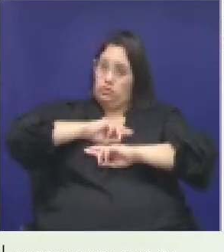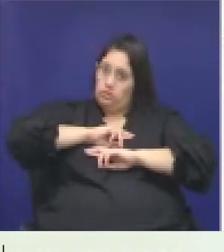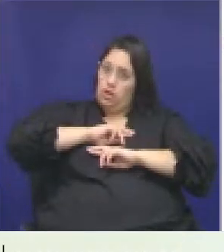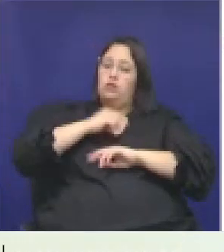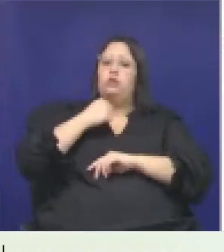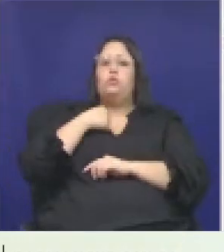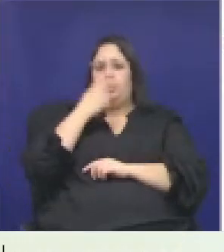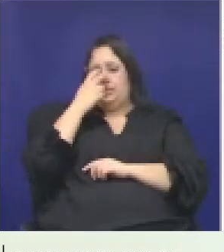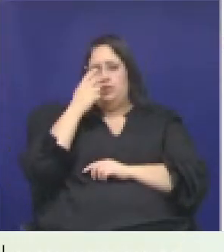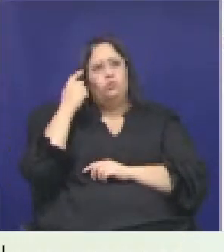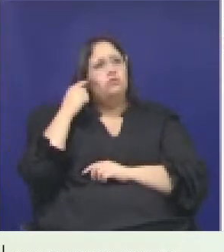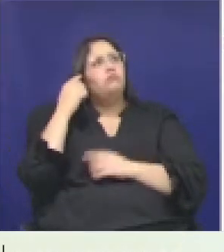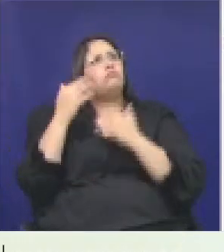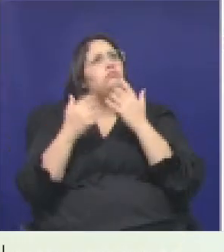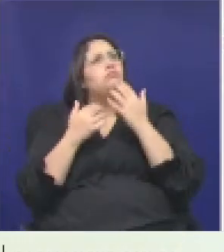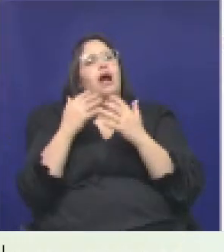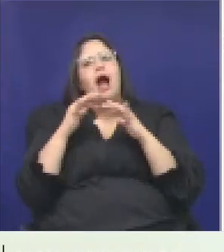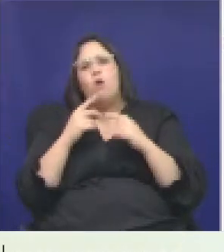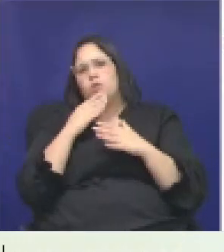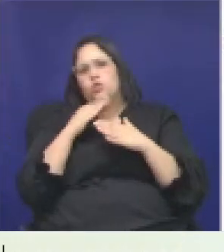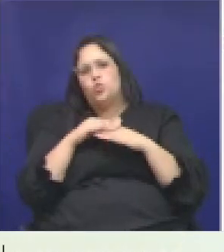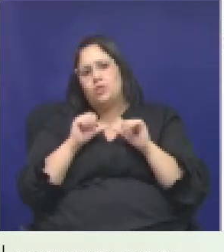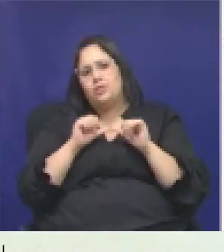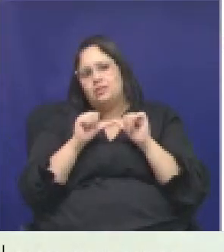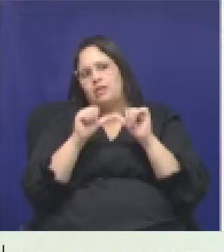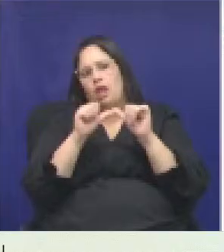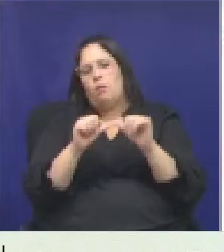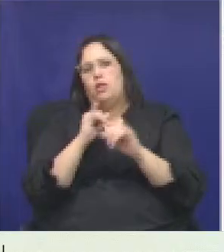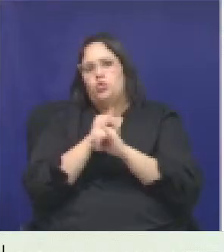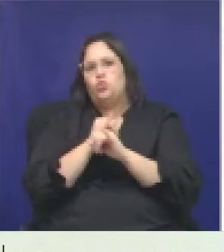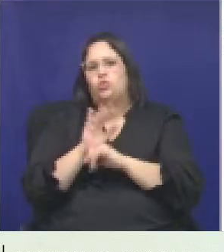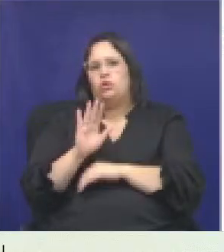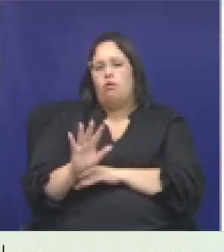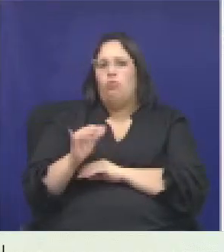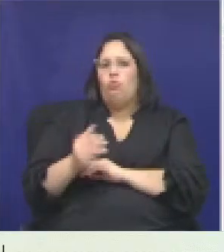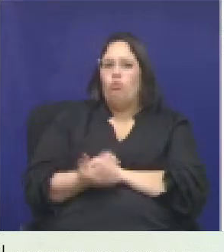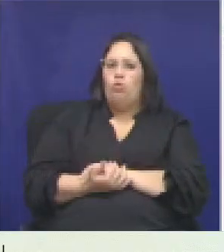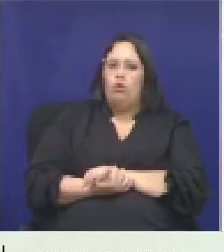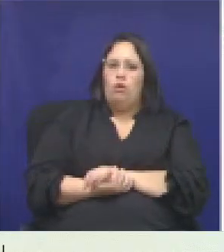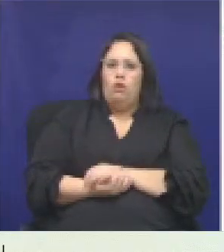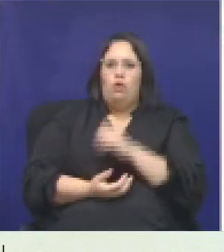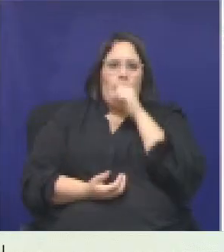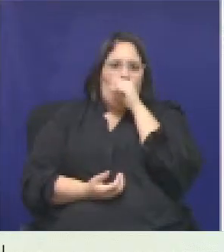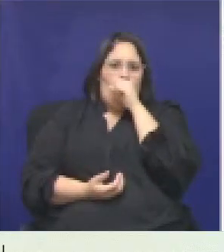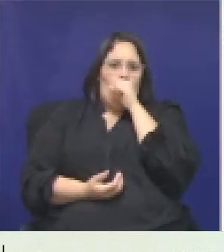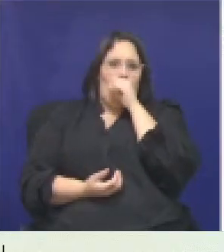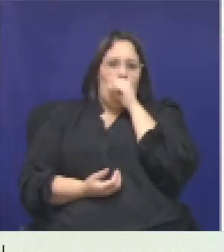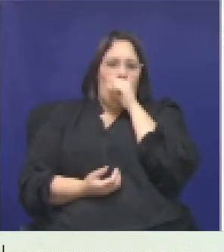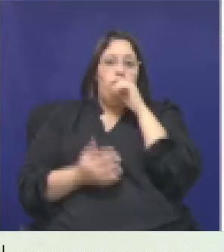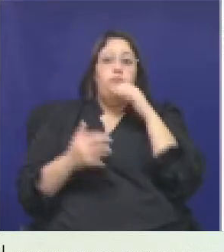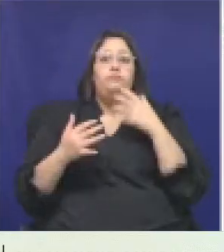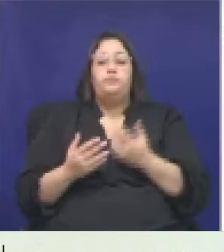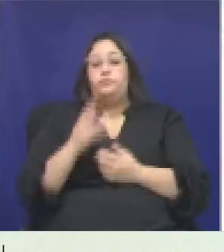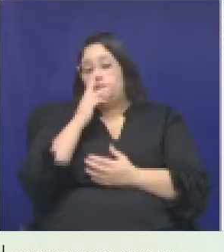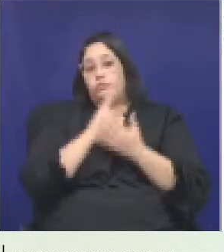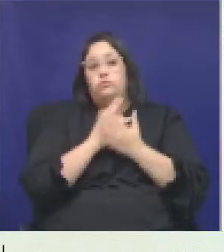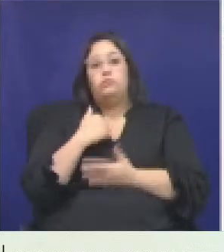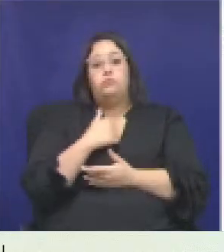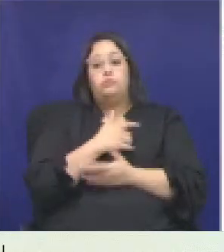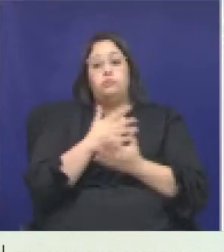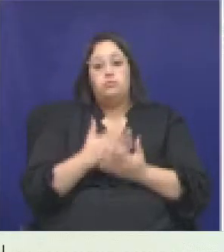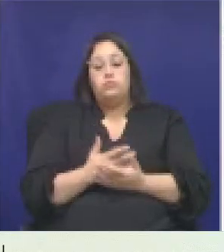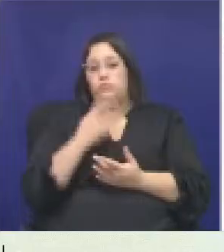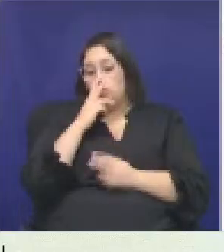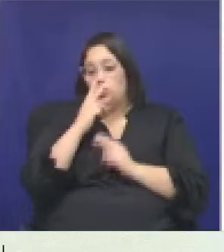about saying, how do we keep the sustainability of that institution? So therefore, honorable members, at the risk of repeating